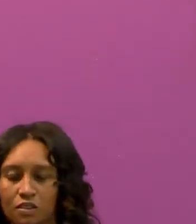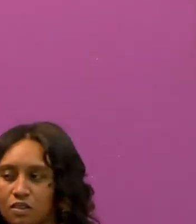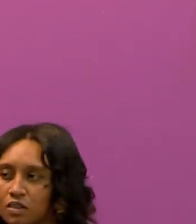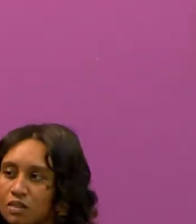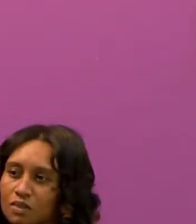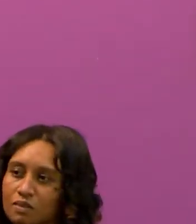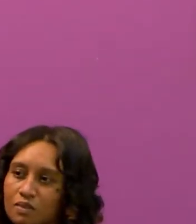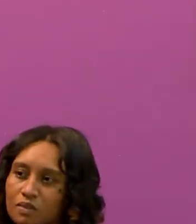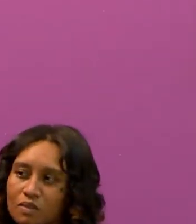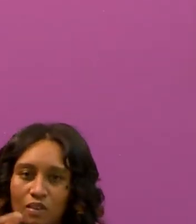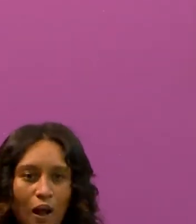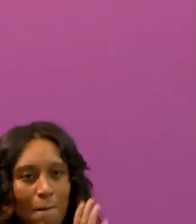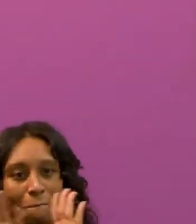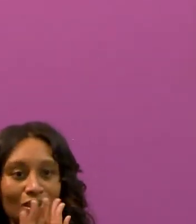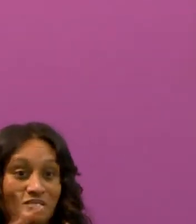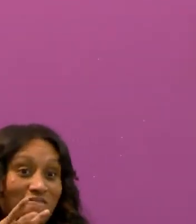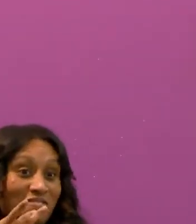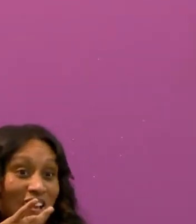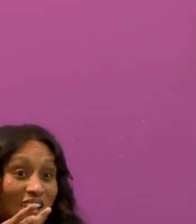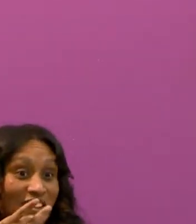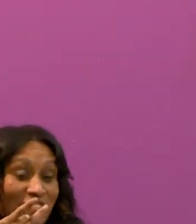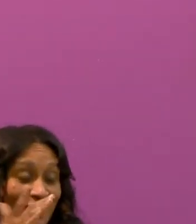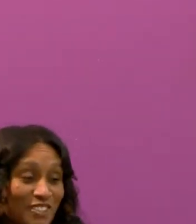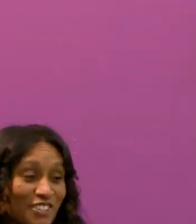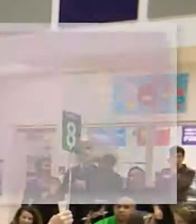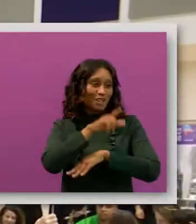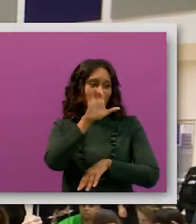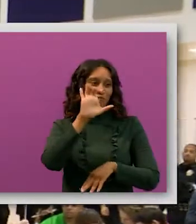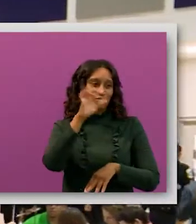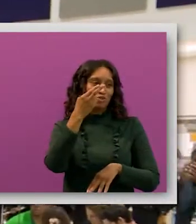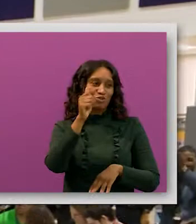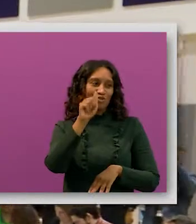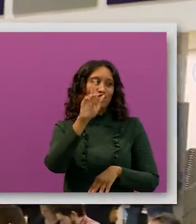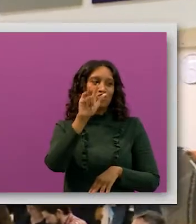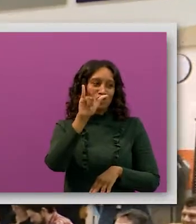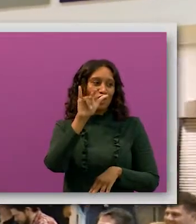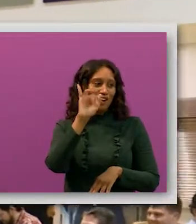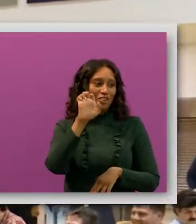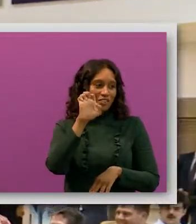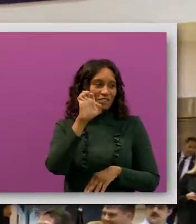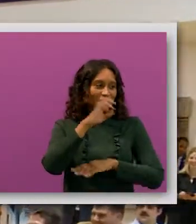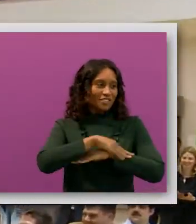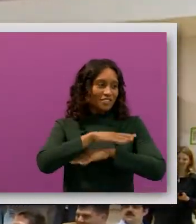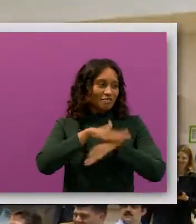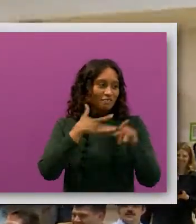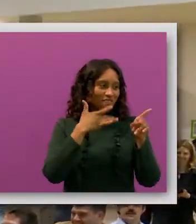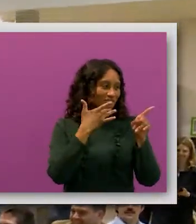You picked a favorite? Charlie. Charlie.